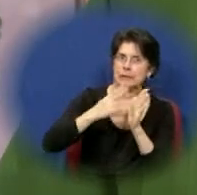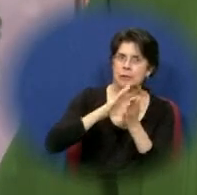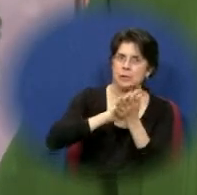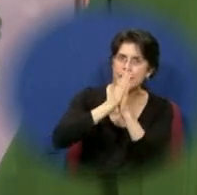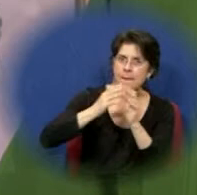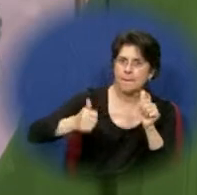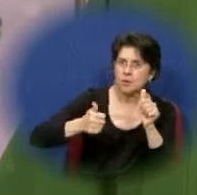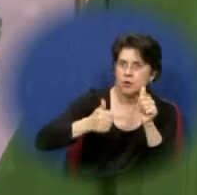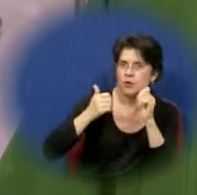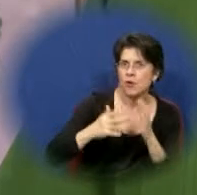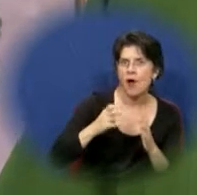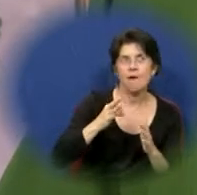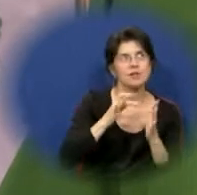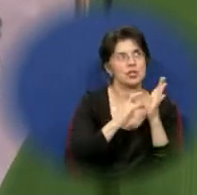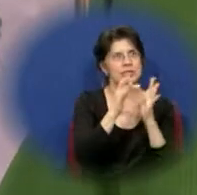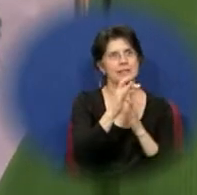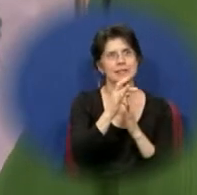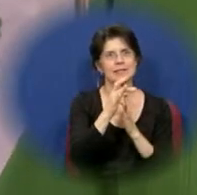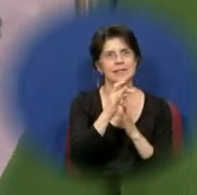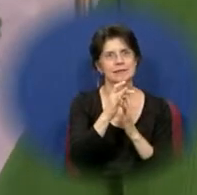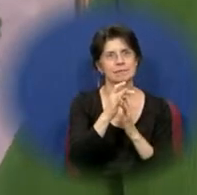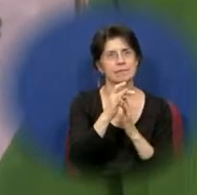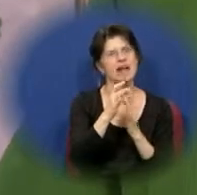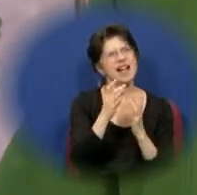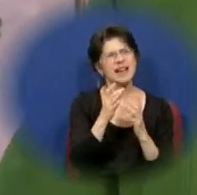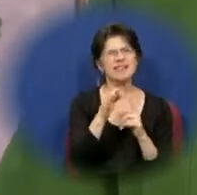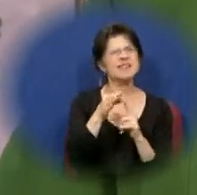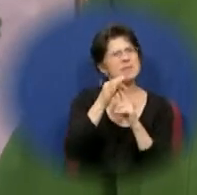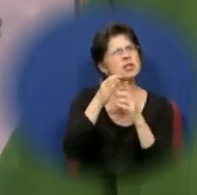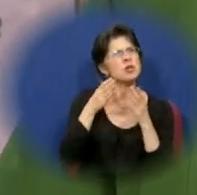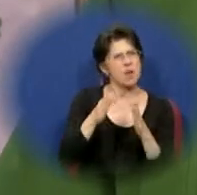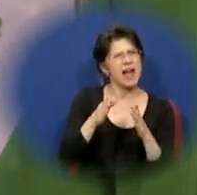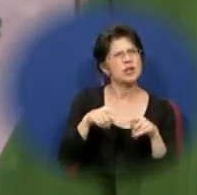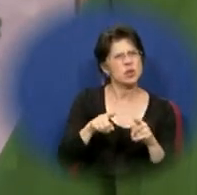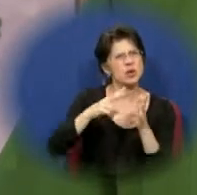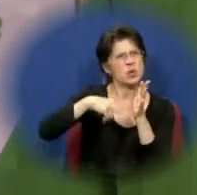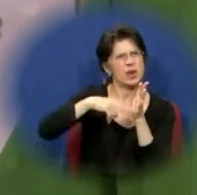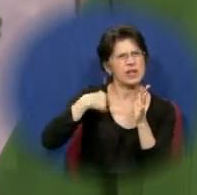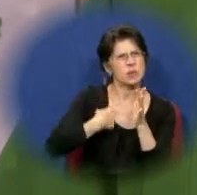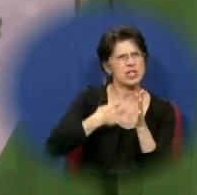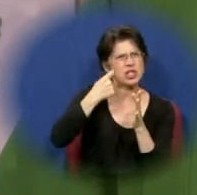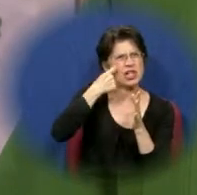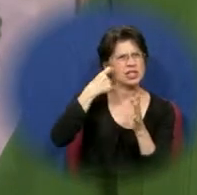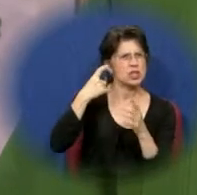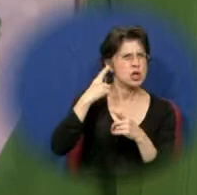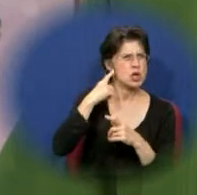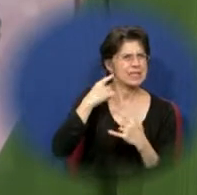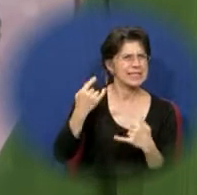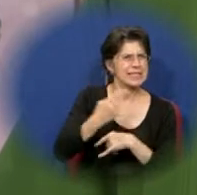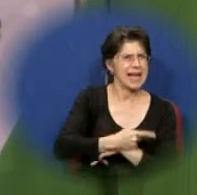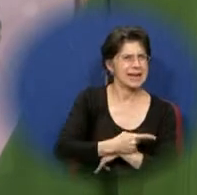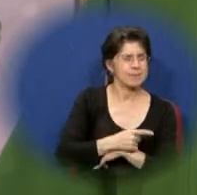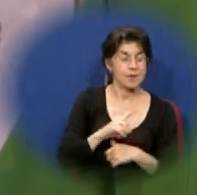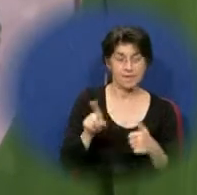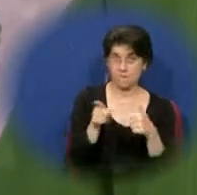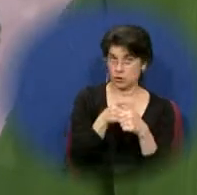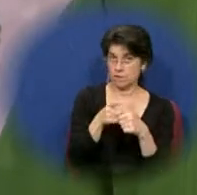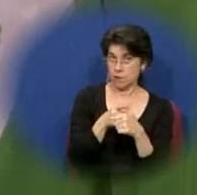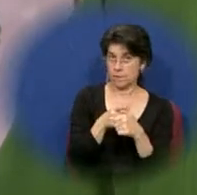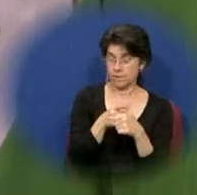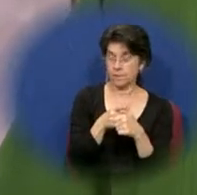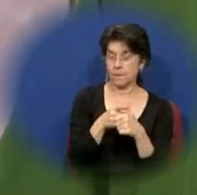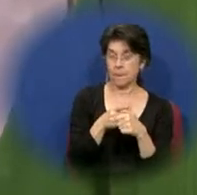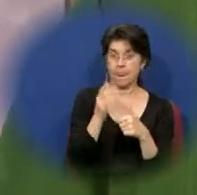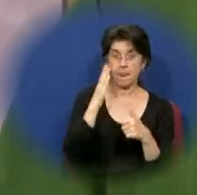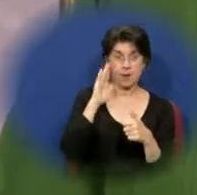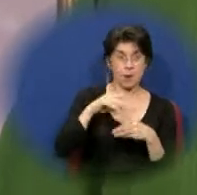nature of Jesus Christ in a very special way in the readings that we just heard proclaimed today. First of all, about